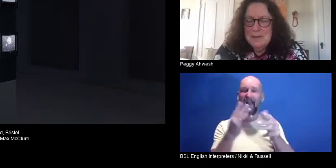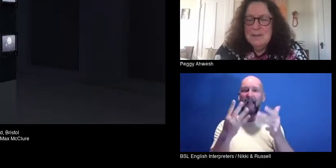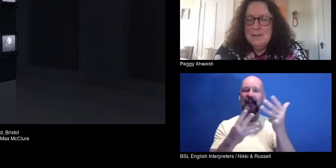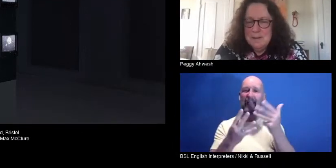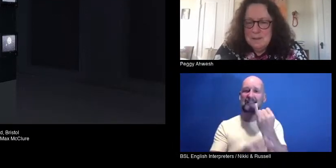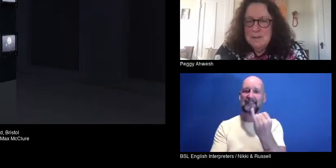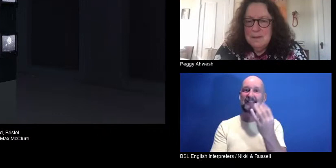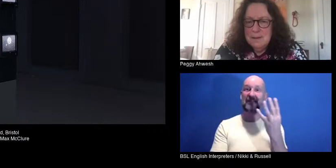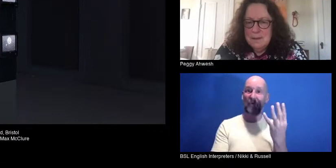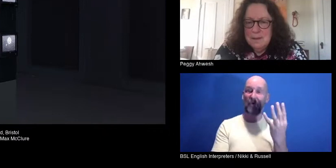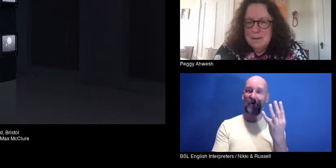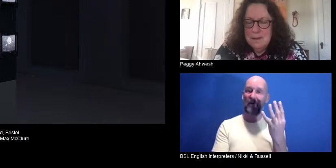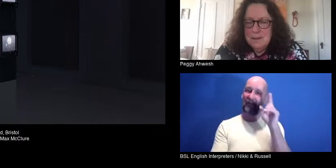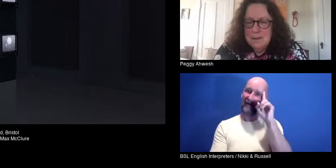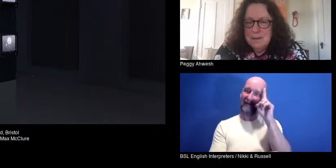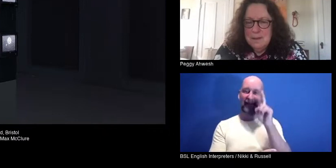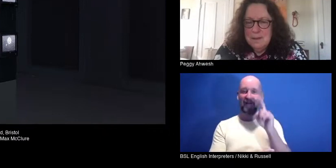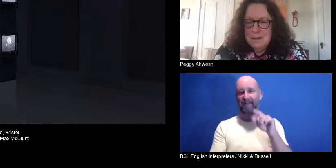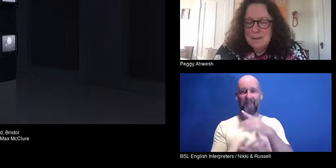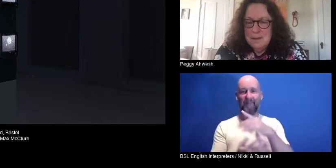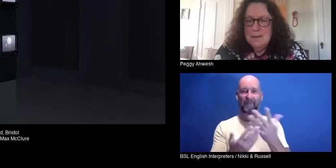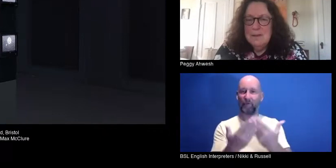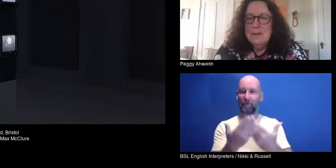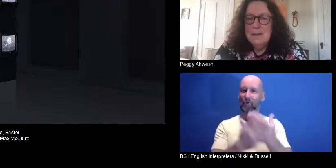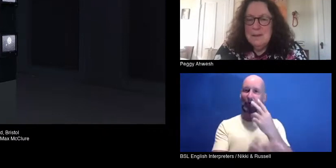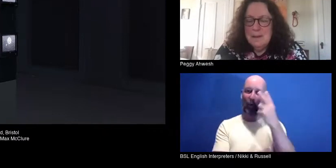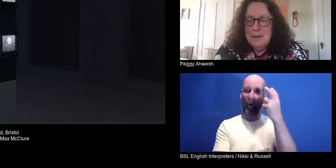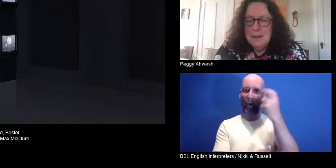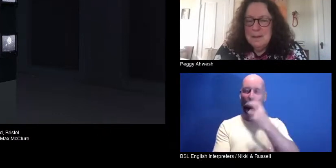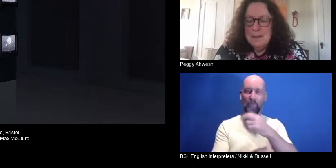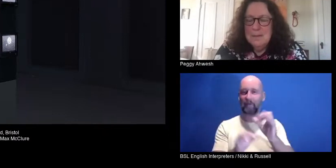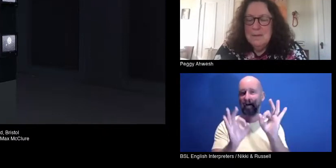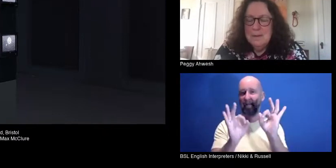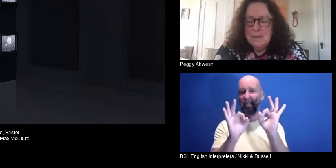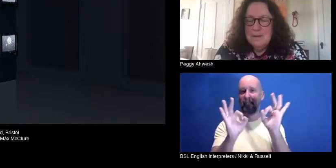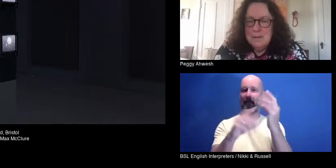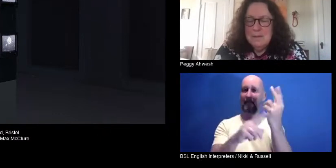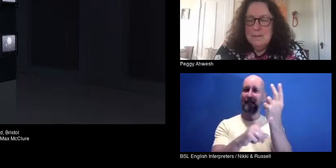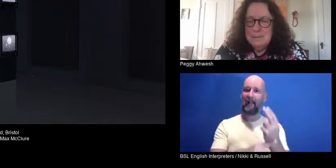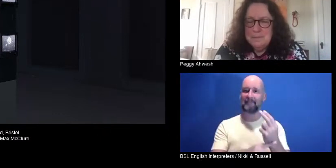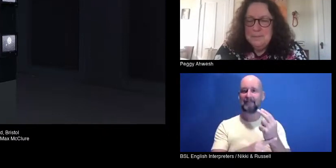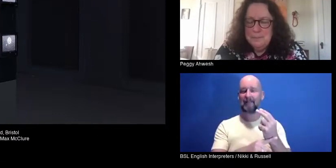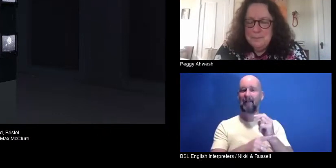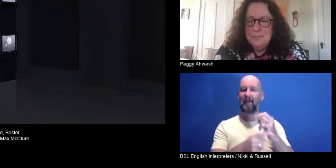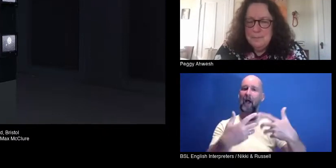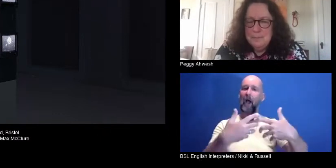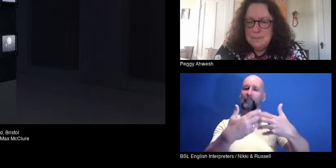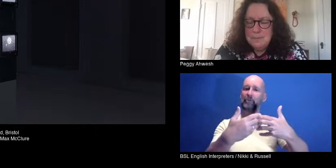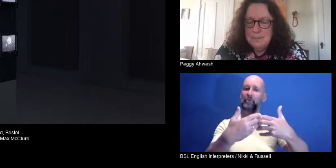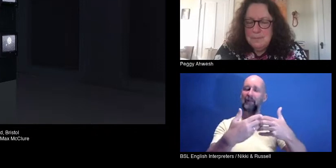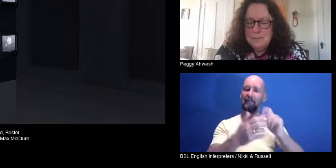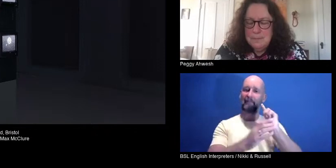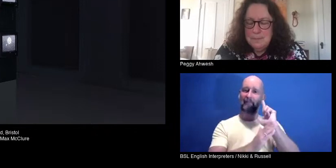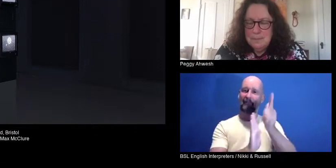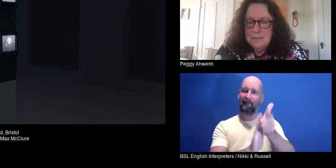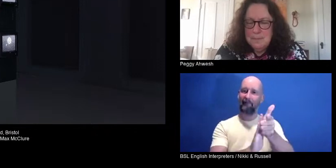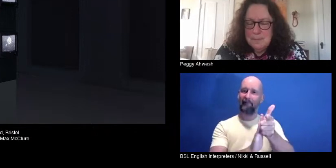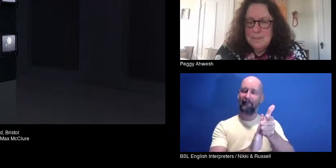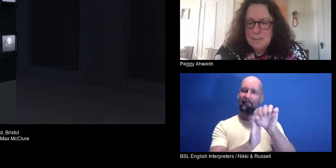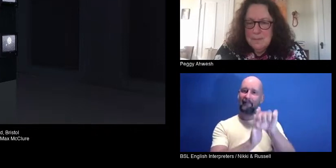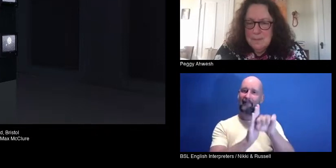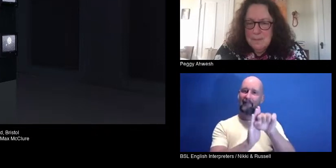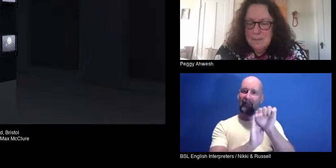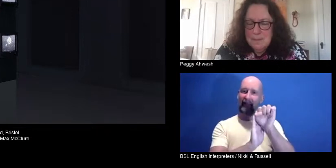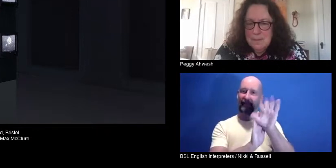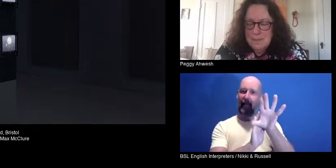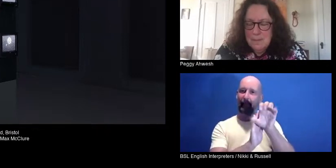the invention of the new old master machine. And I think there is this sense that like that remains strong in experimental film, like